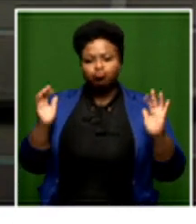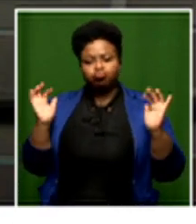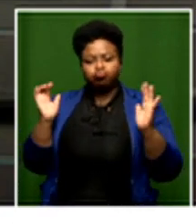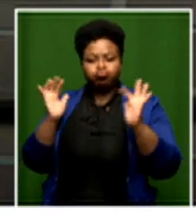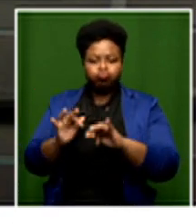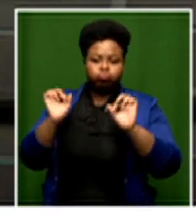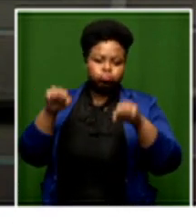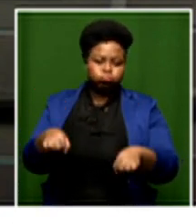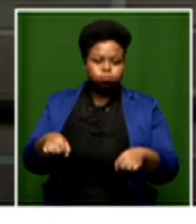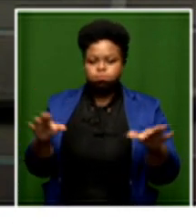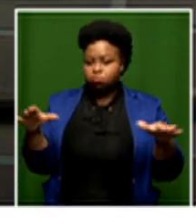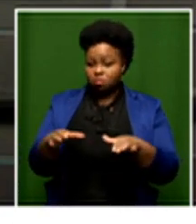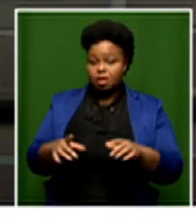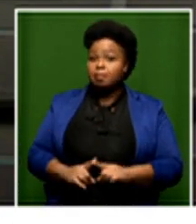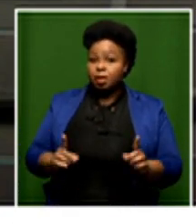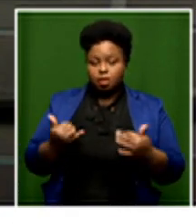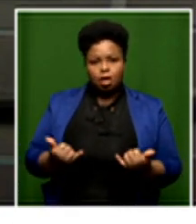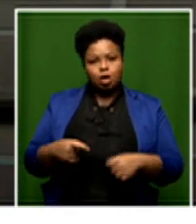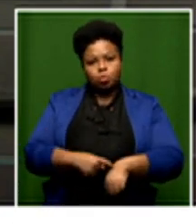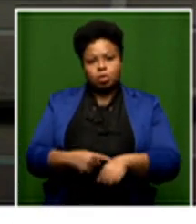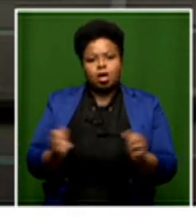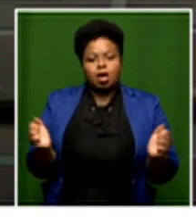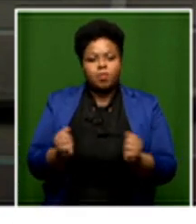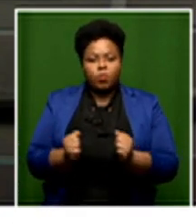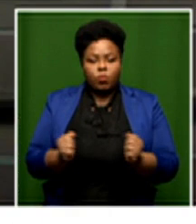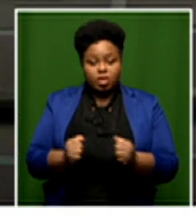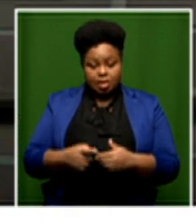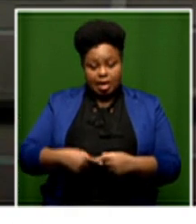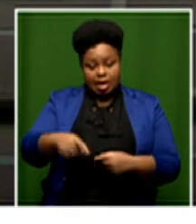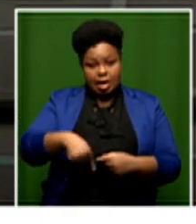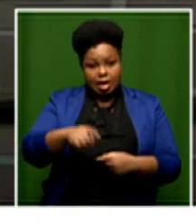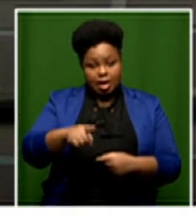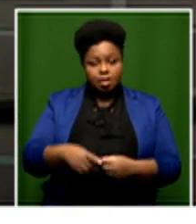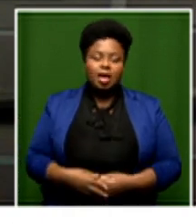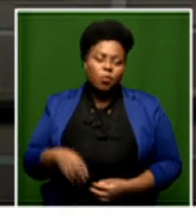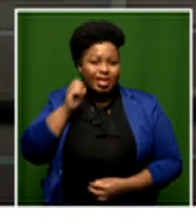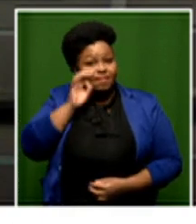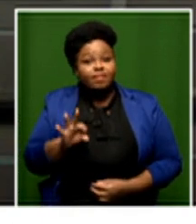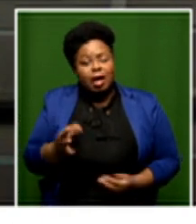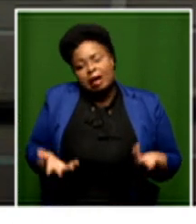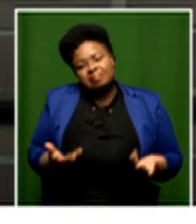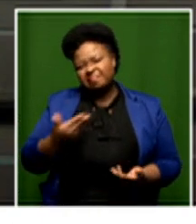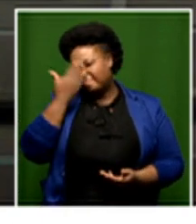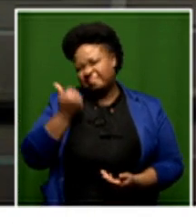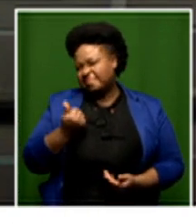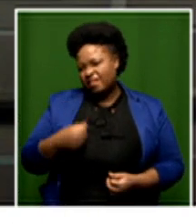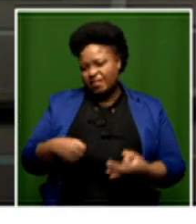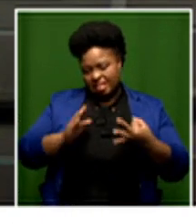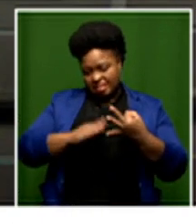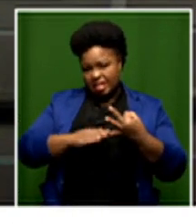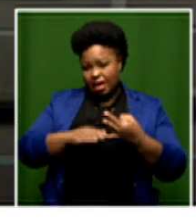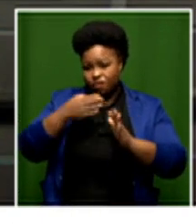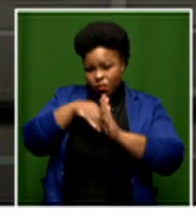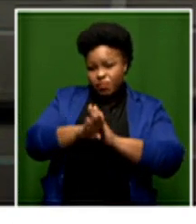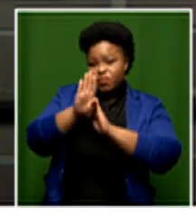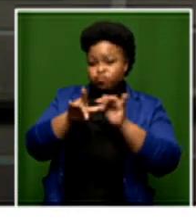be allowed, and winter approaches. And again, we don't know whether there's going to be a third wave of COVID.